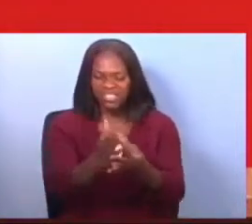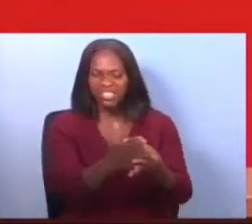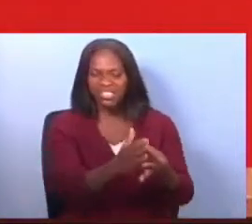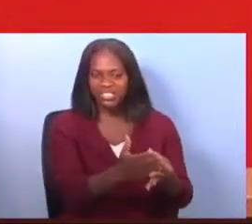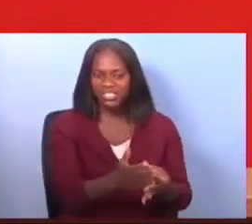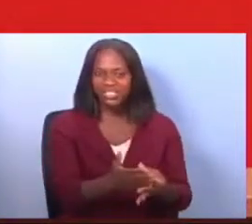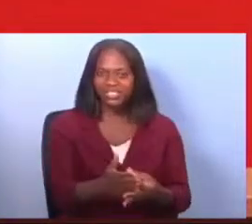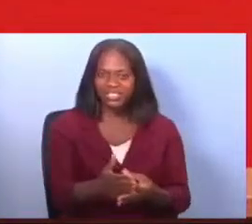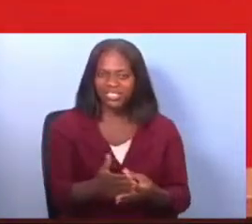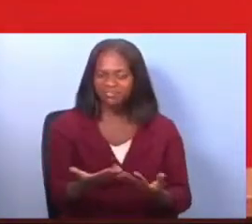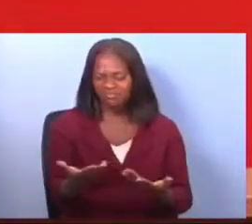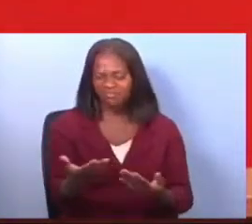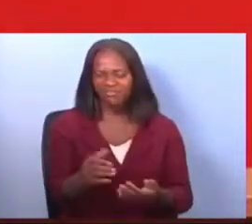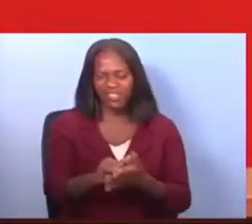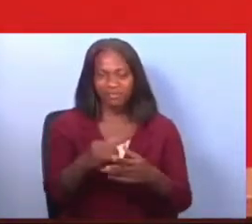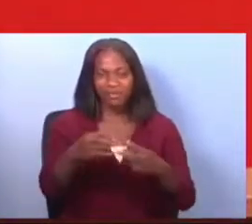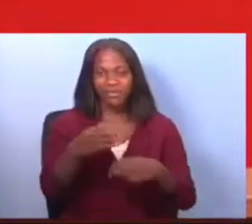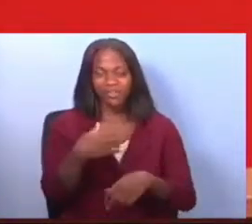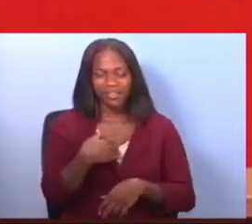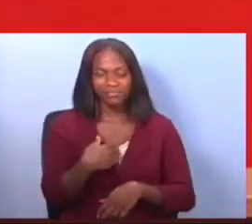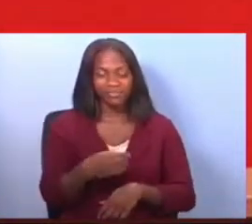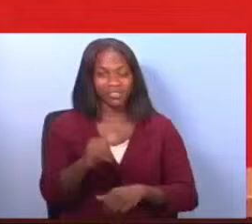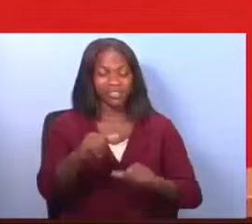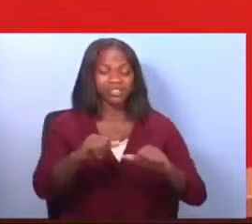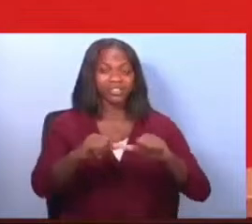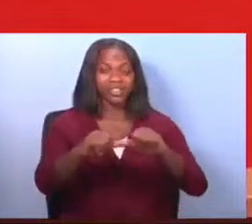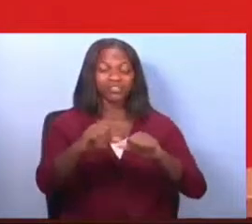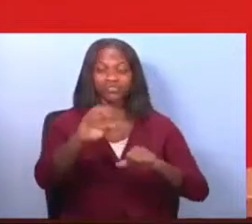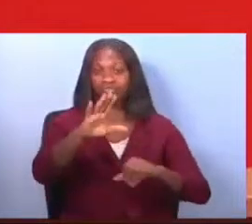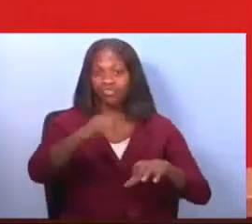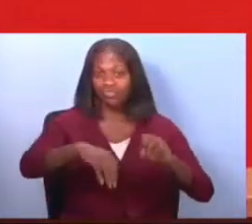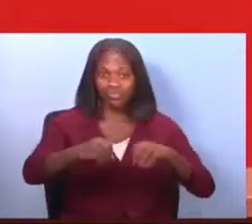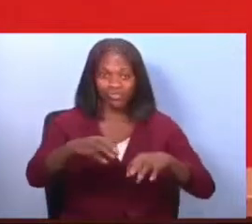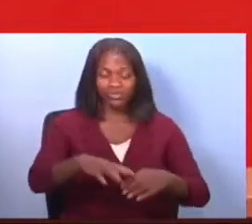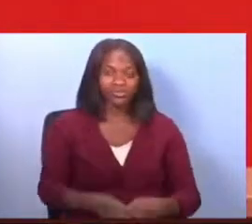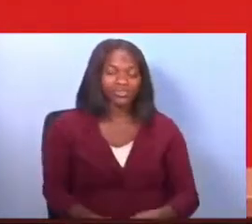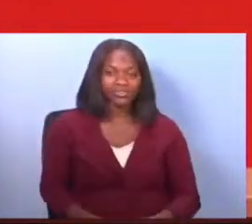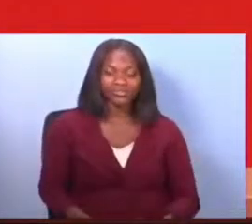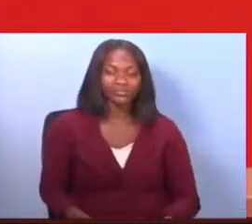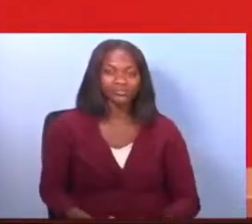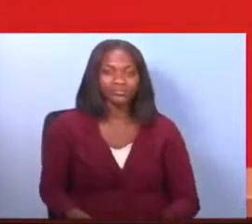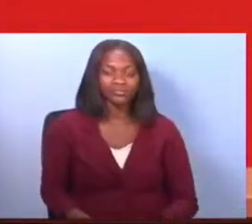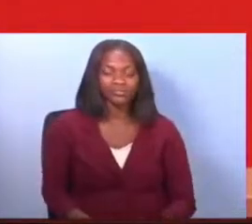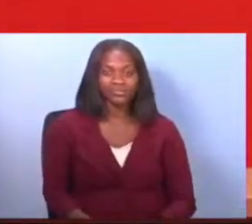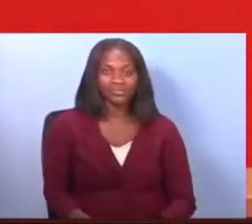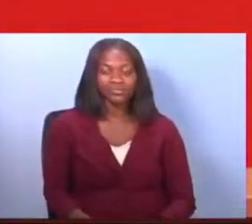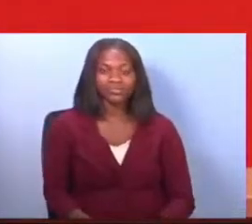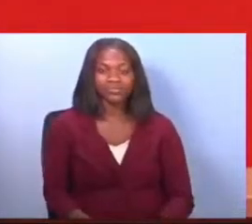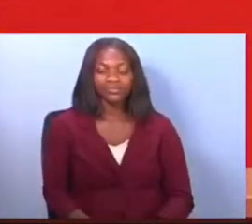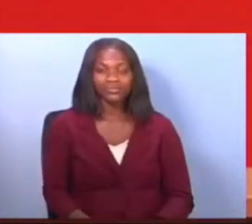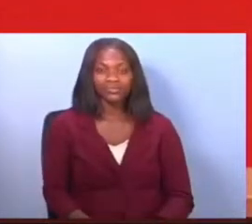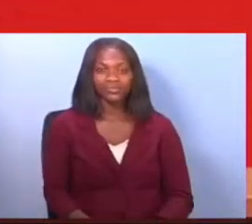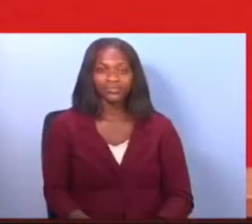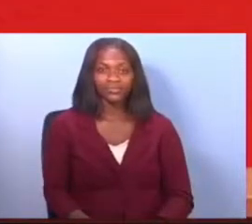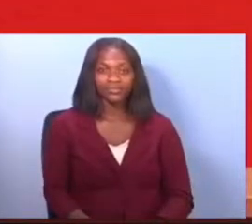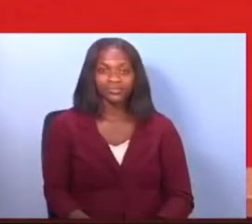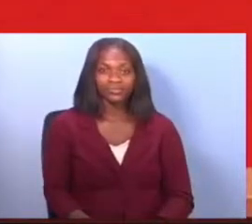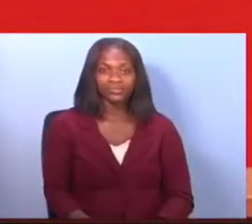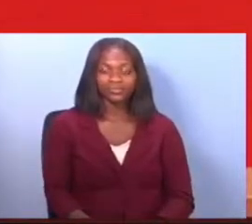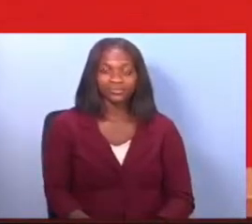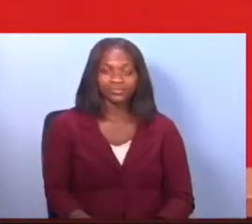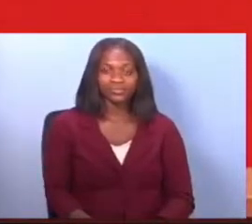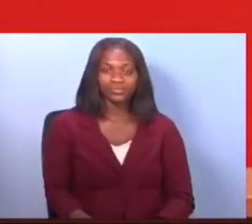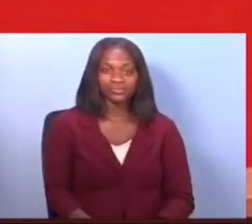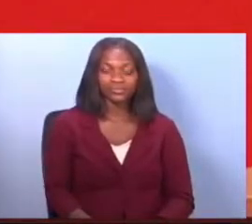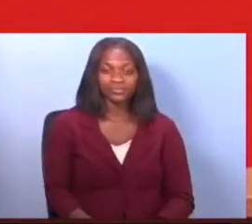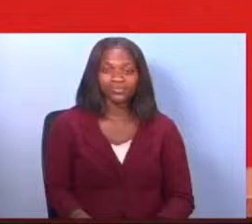so you may continue your comment. Thank you. Thank you, Mr. Speaker. Mr. Speaker, for the sake of my friends who